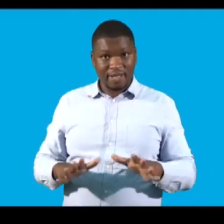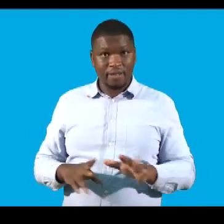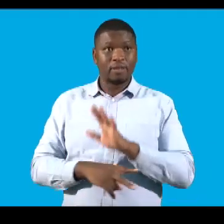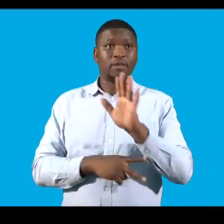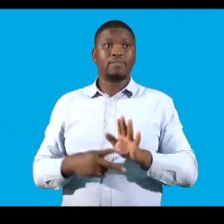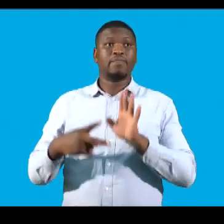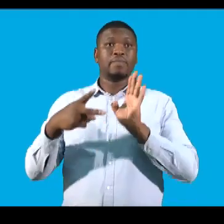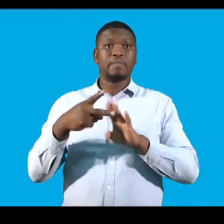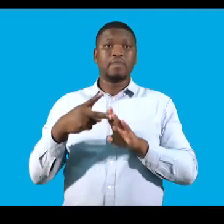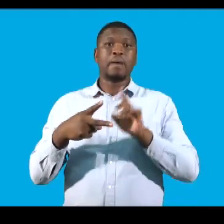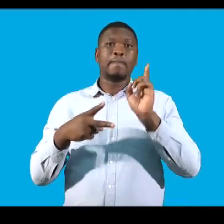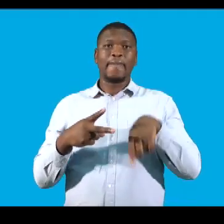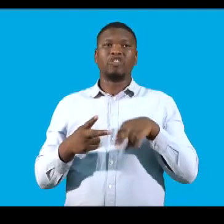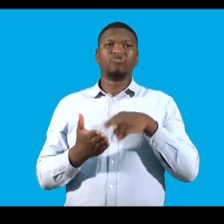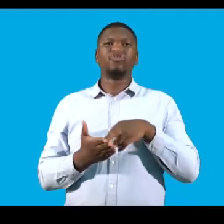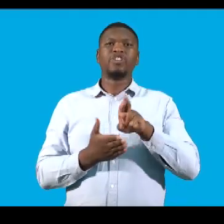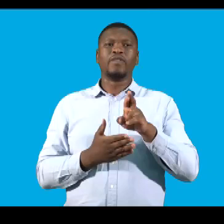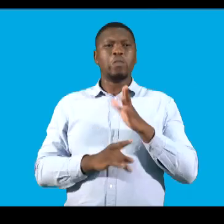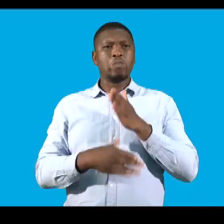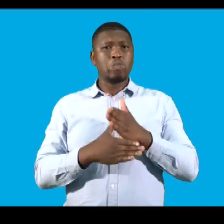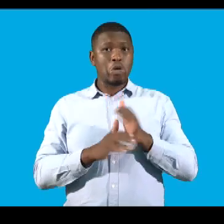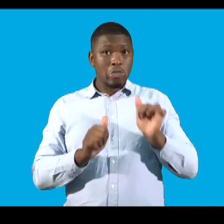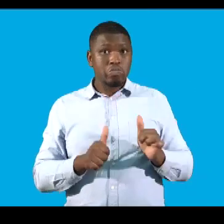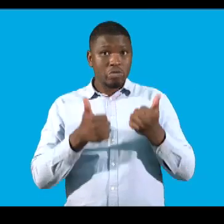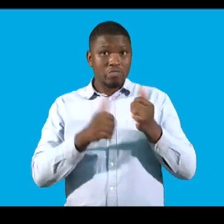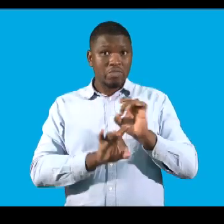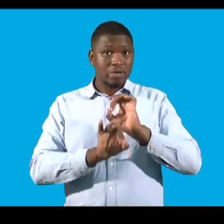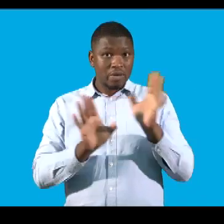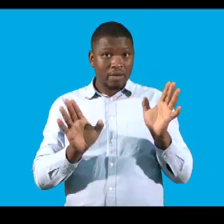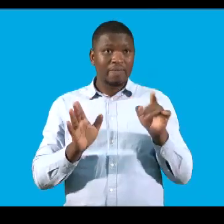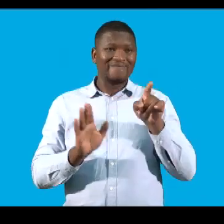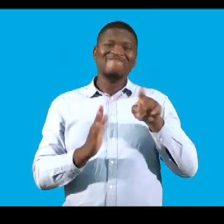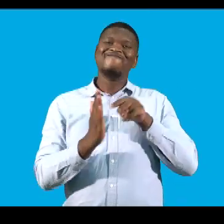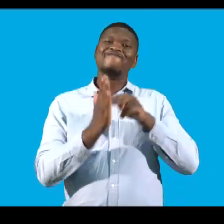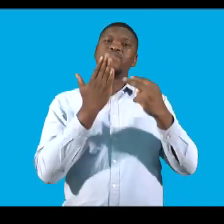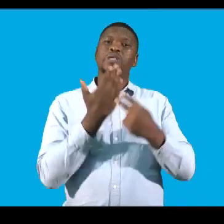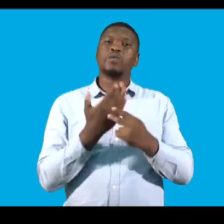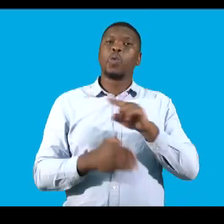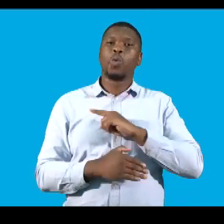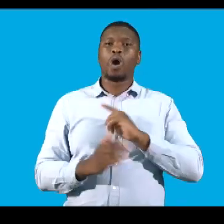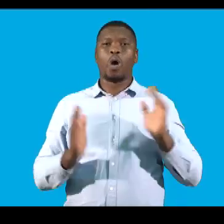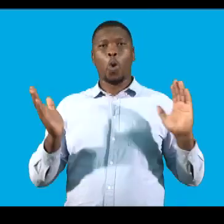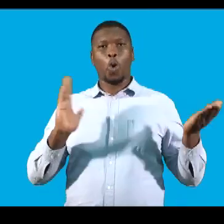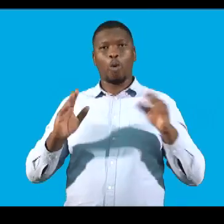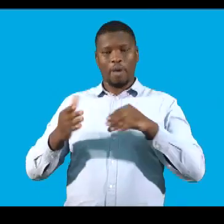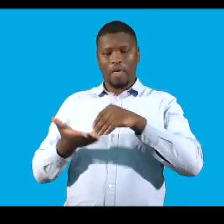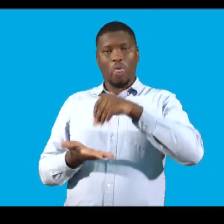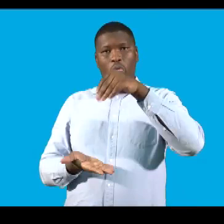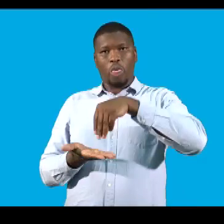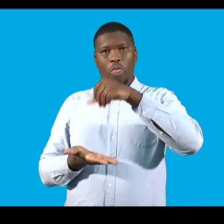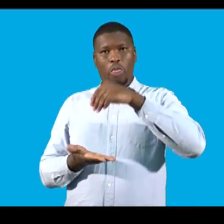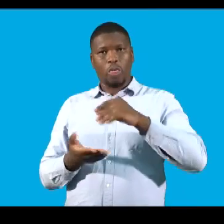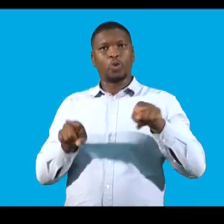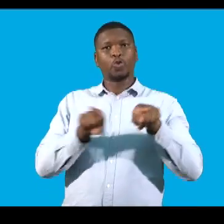need to refer to the effectiveness. So we said it's a metaphor because it's comparing the sand to something that